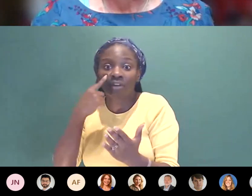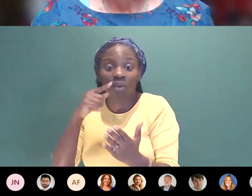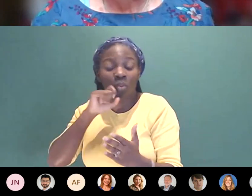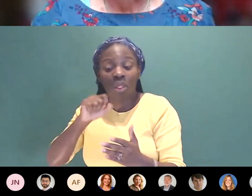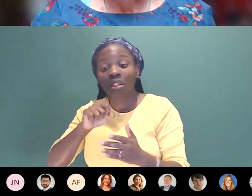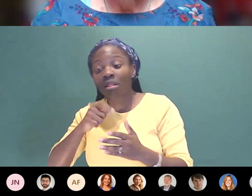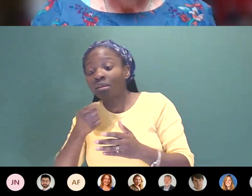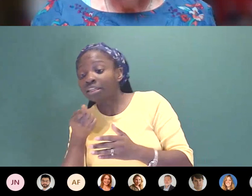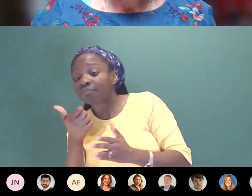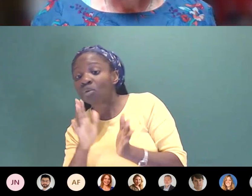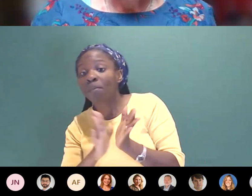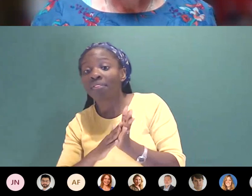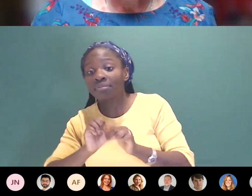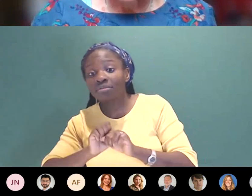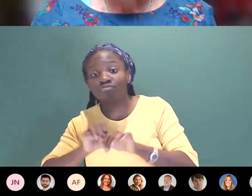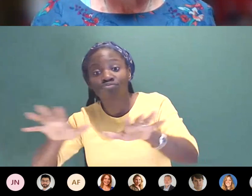months.